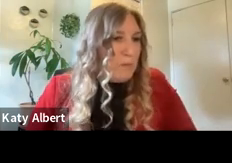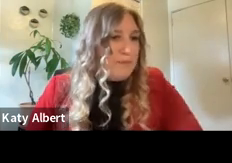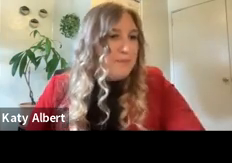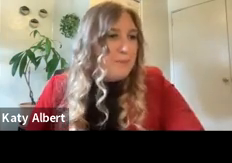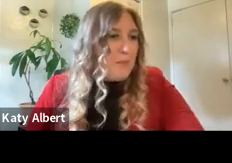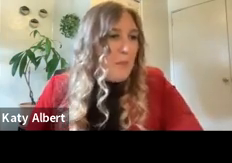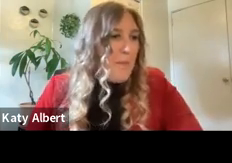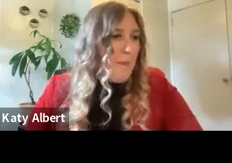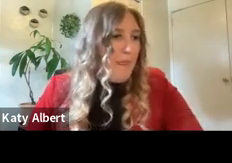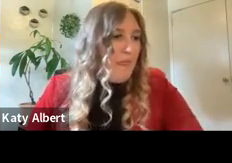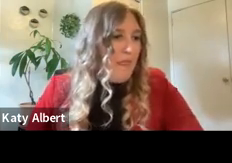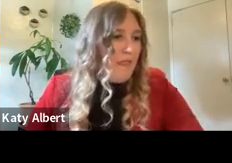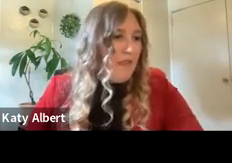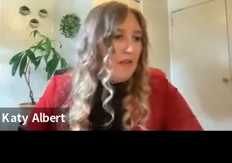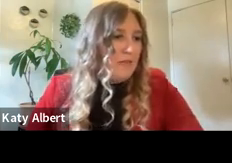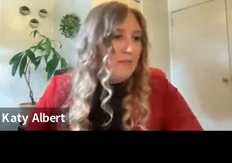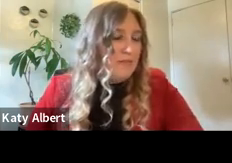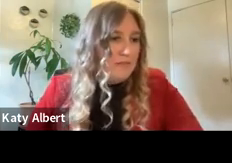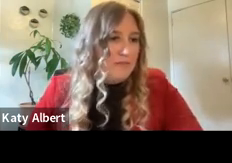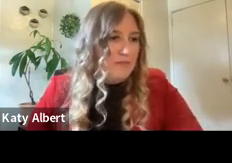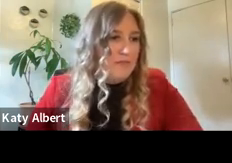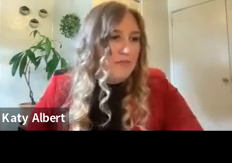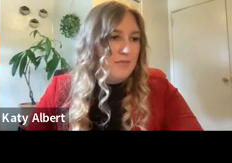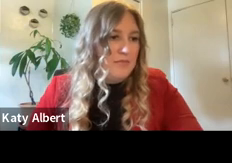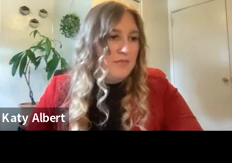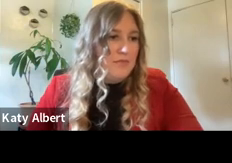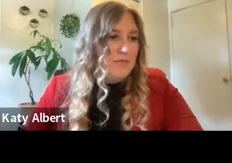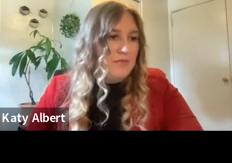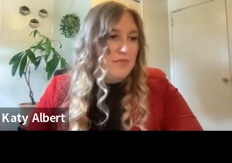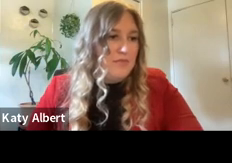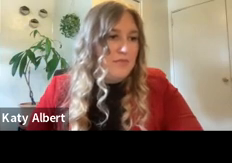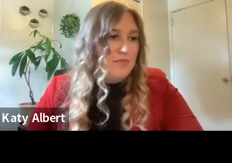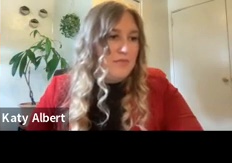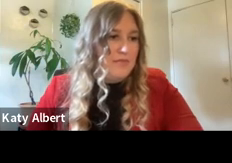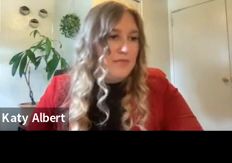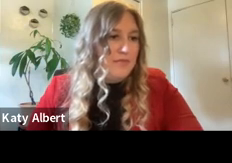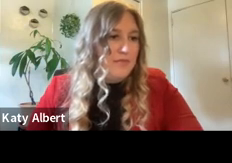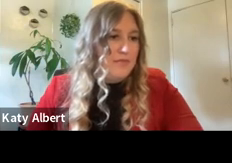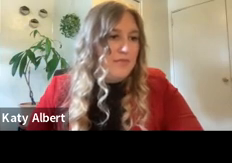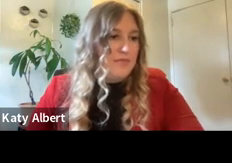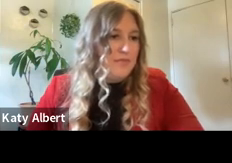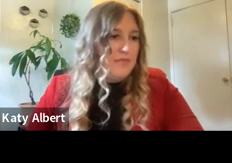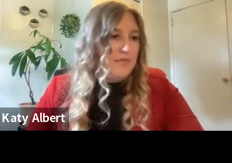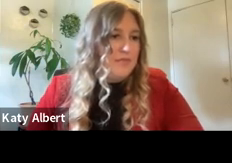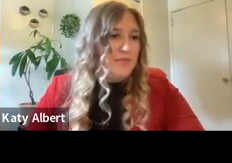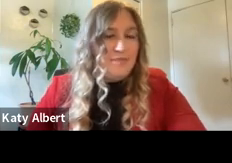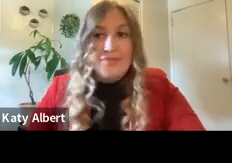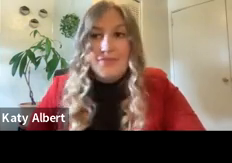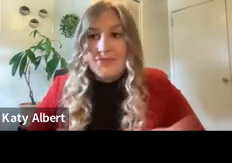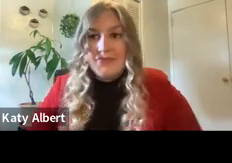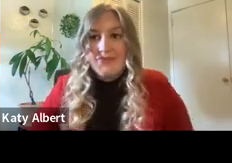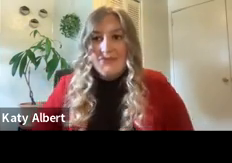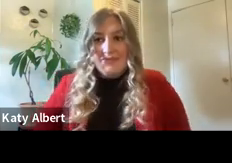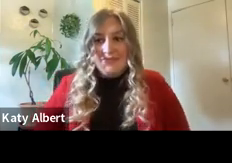work. So we are actually having this little conversation on the Friday morning before the webinar. So